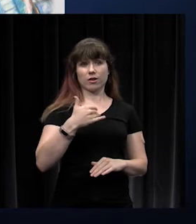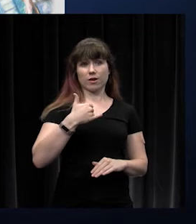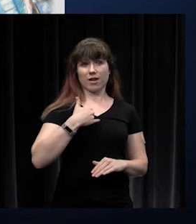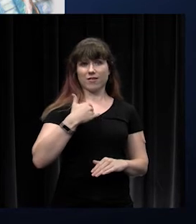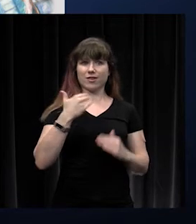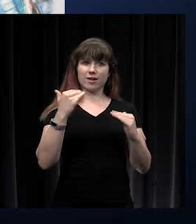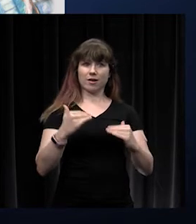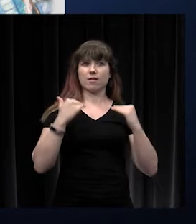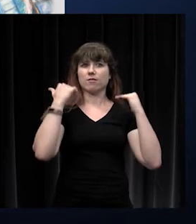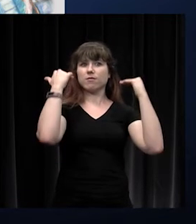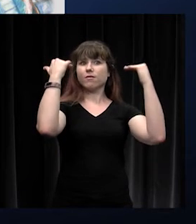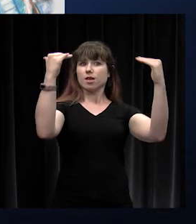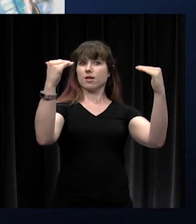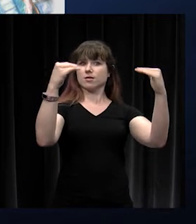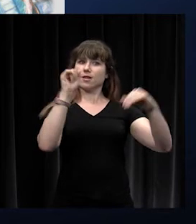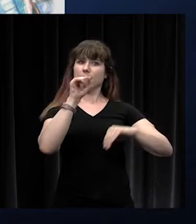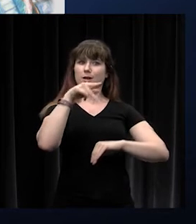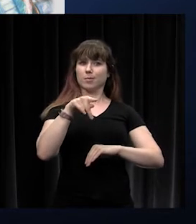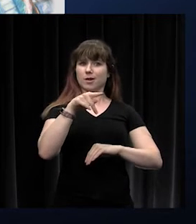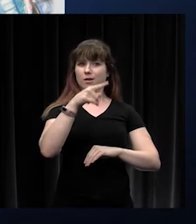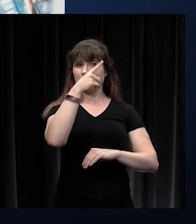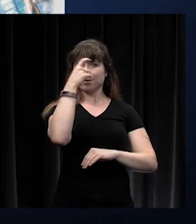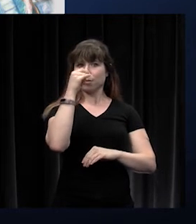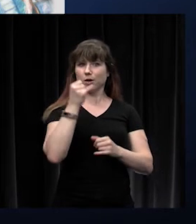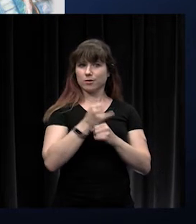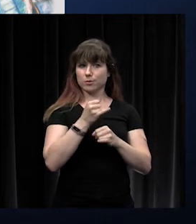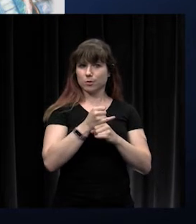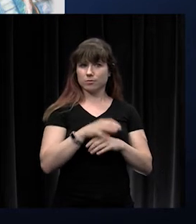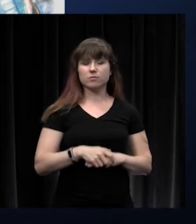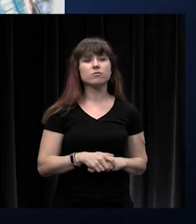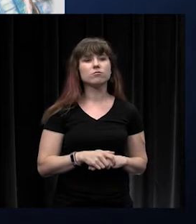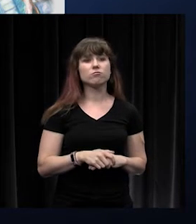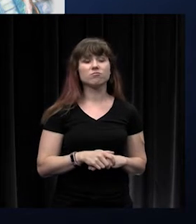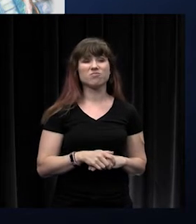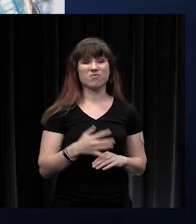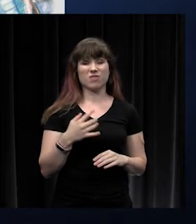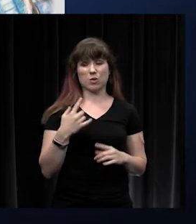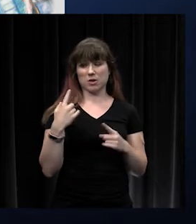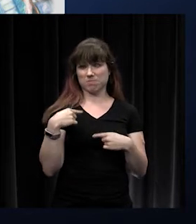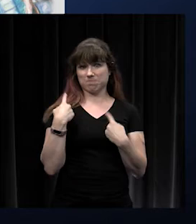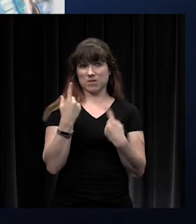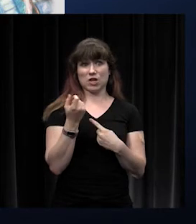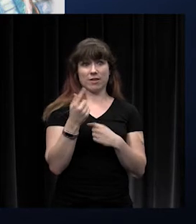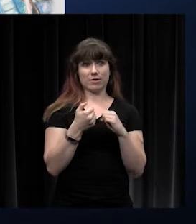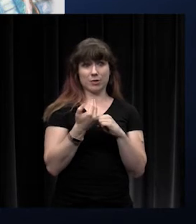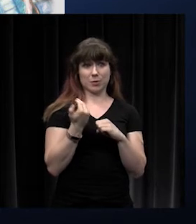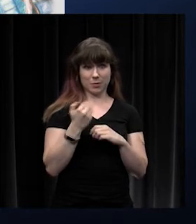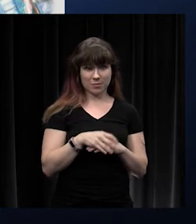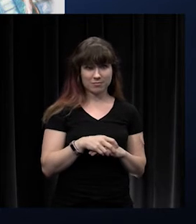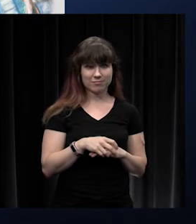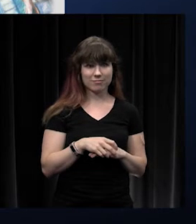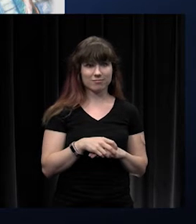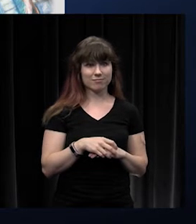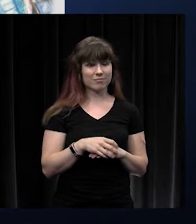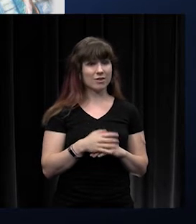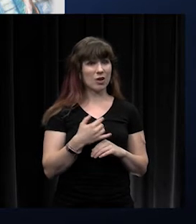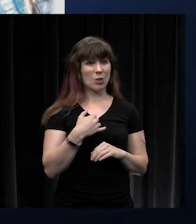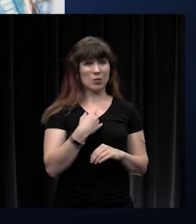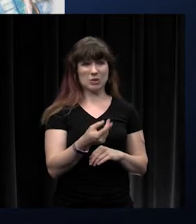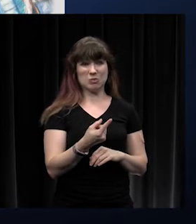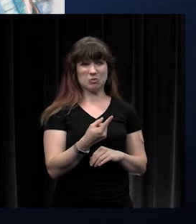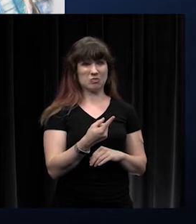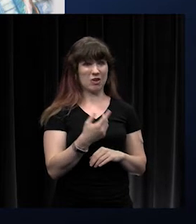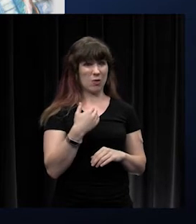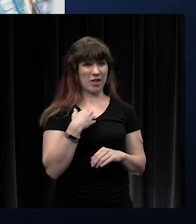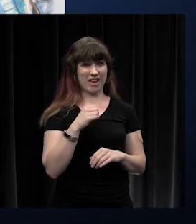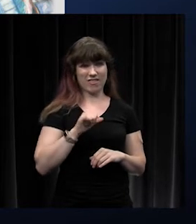Institute. We house that at Olathe Northwest. This is the 11th year that we have had that in Olathe. We're only one of two school districts that offer this